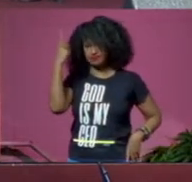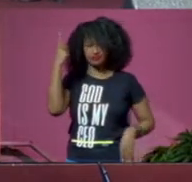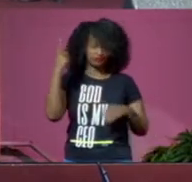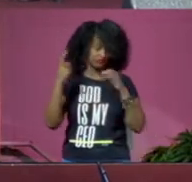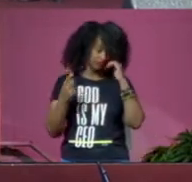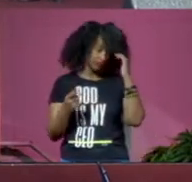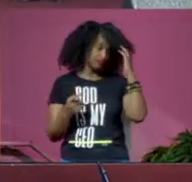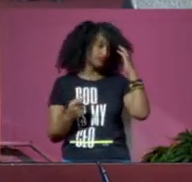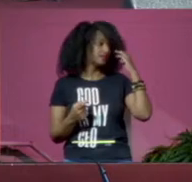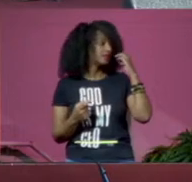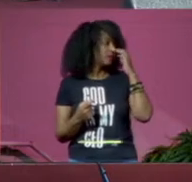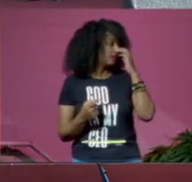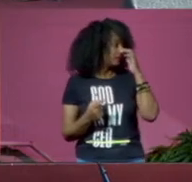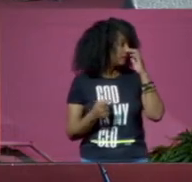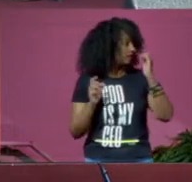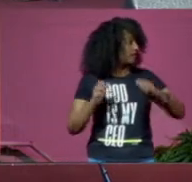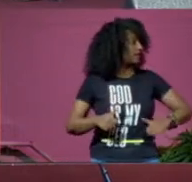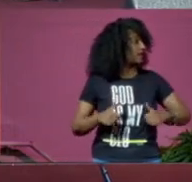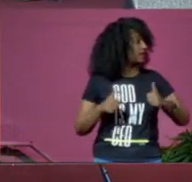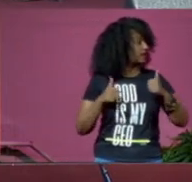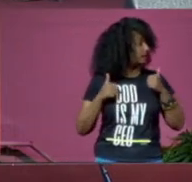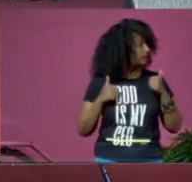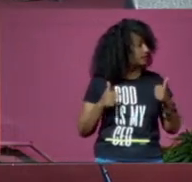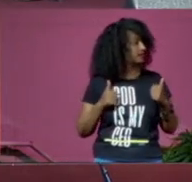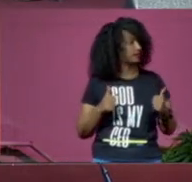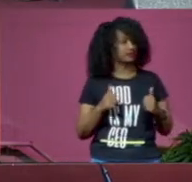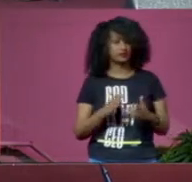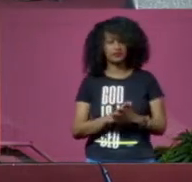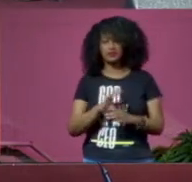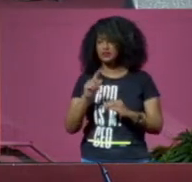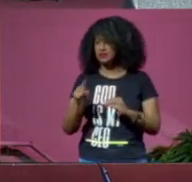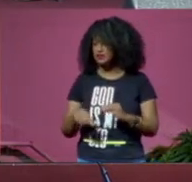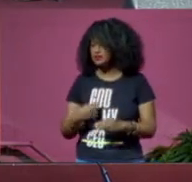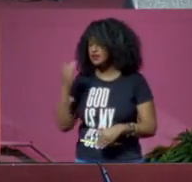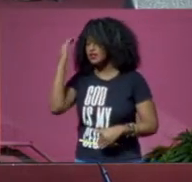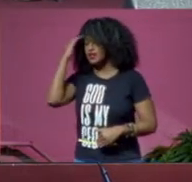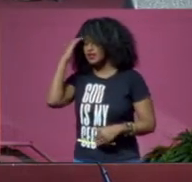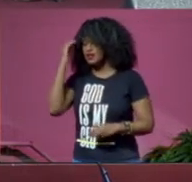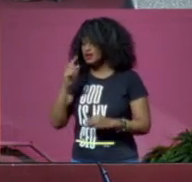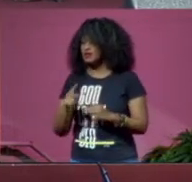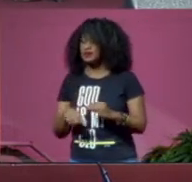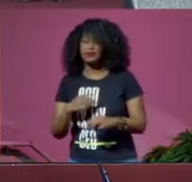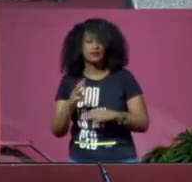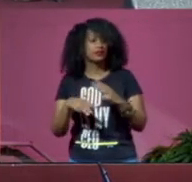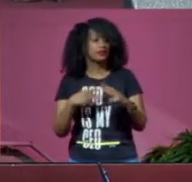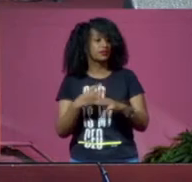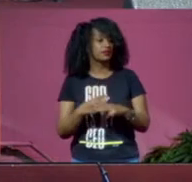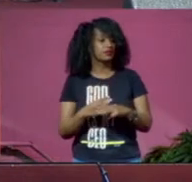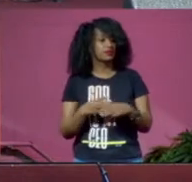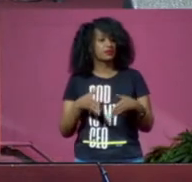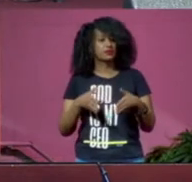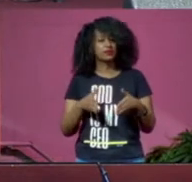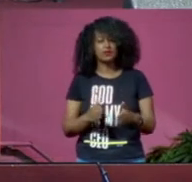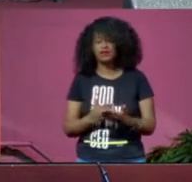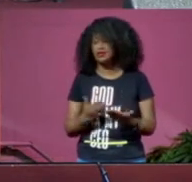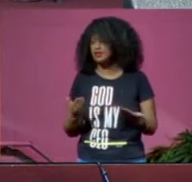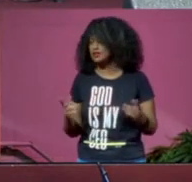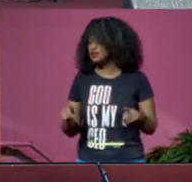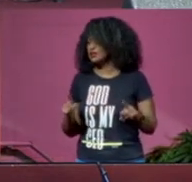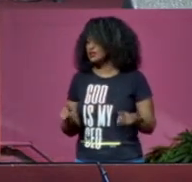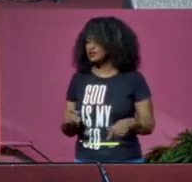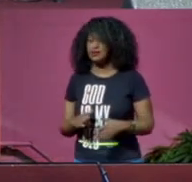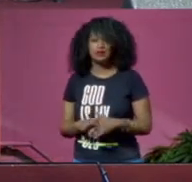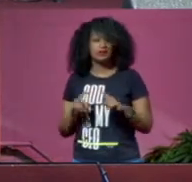understanding. And so, yes, life is about the acquisition of knowledge about the world and the way things are. And spiritually, even, we